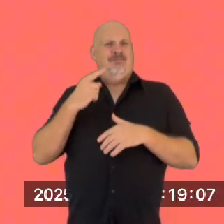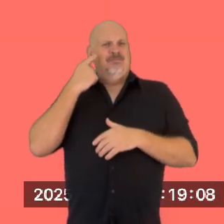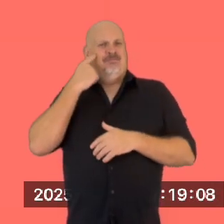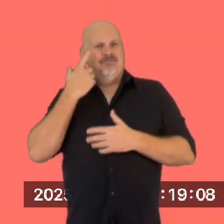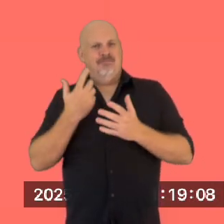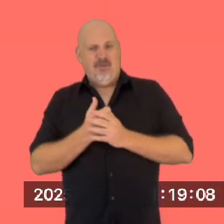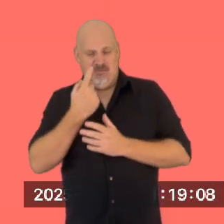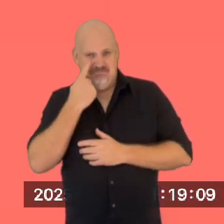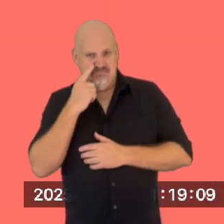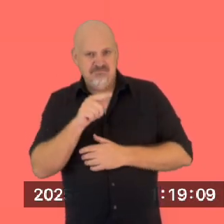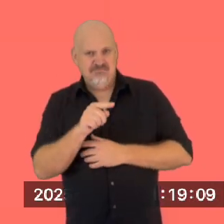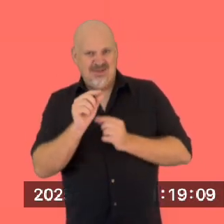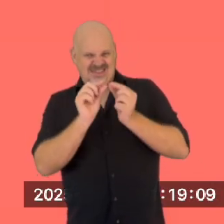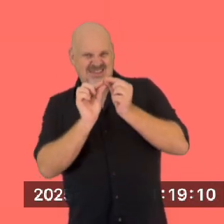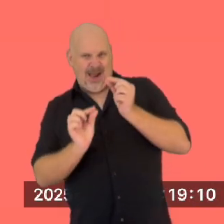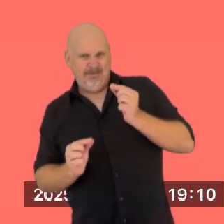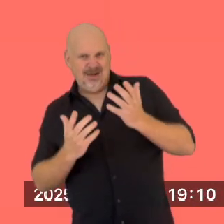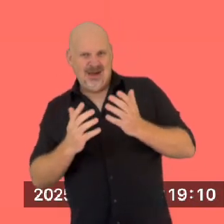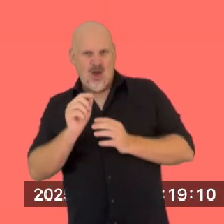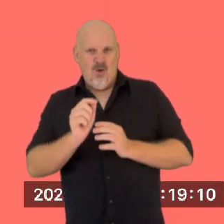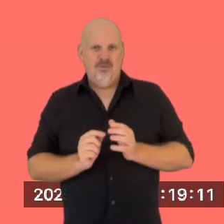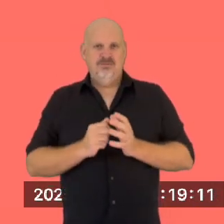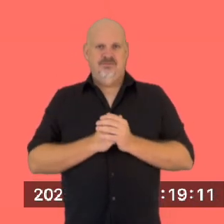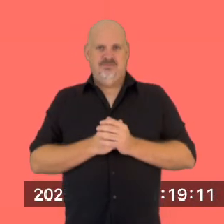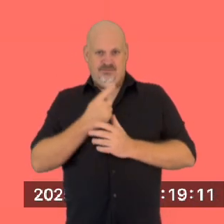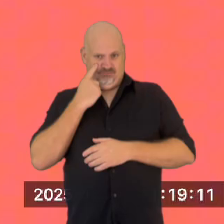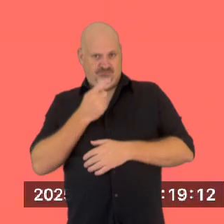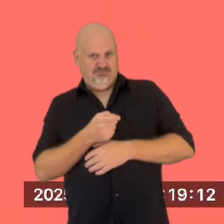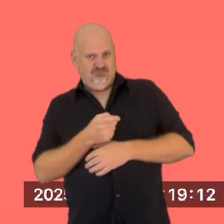you can have a bit of a go here, get a stem on.